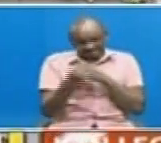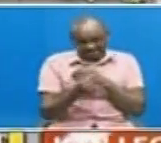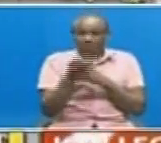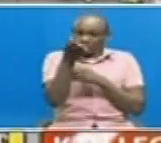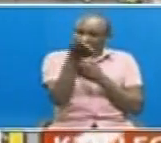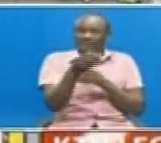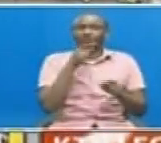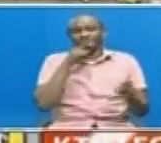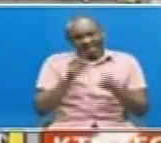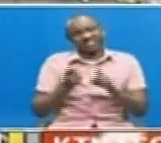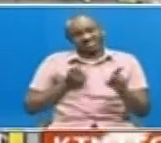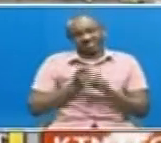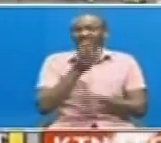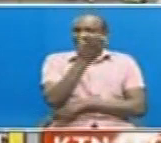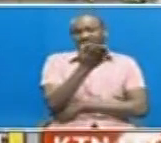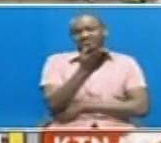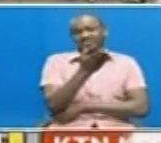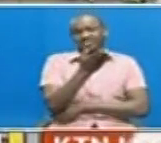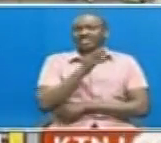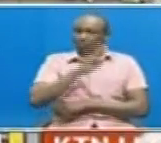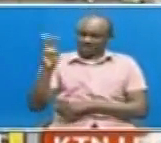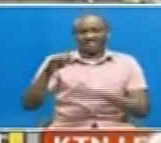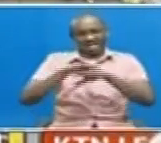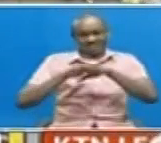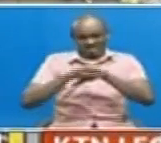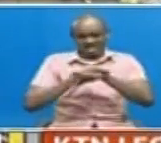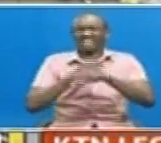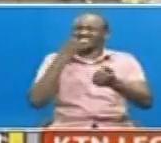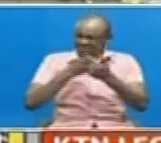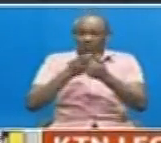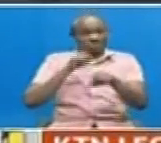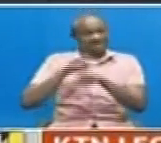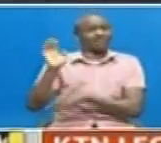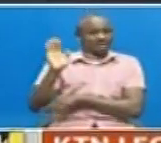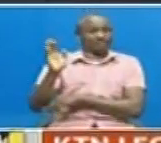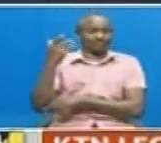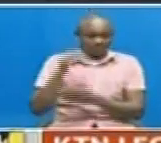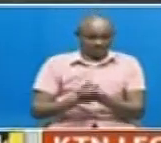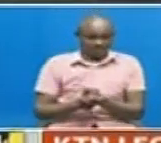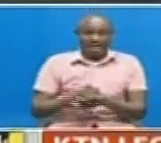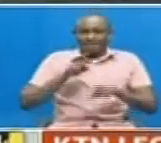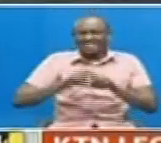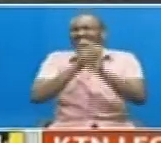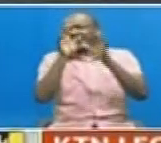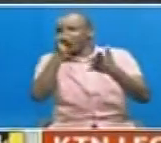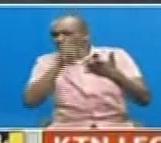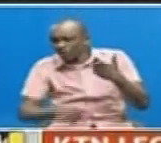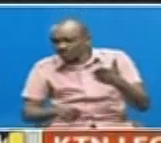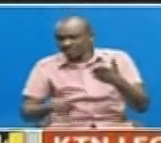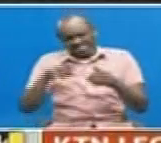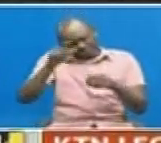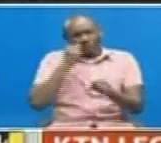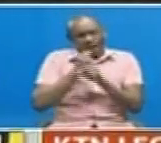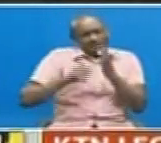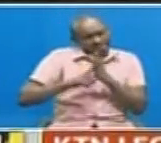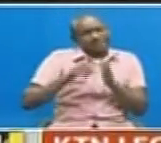there for your brothers and sisters in West Africa at a difficult time. Na ili kudhihirisha umuhimu wa kazi na juhudi